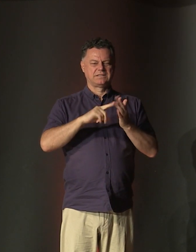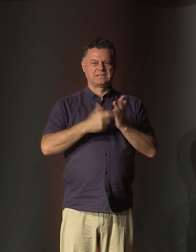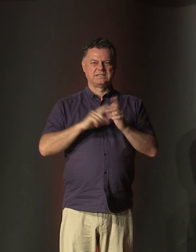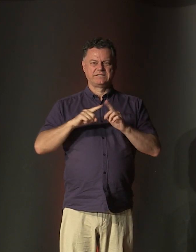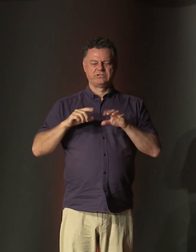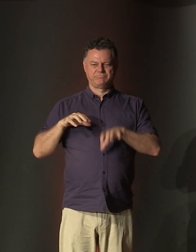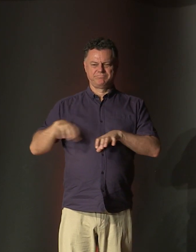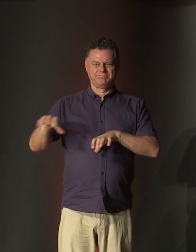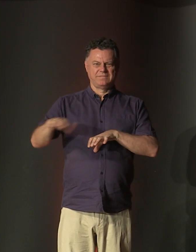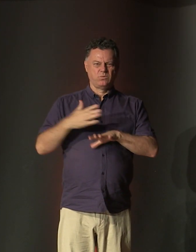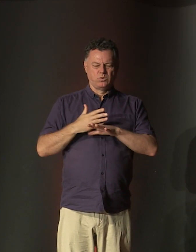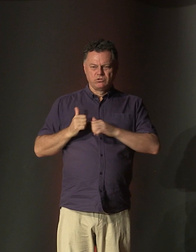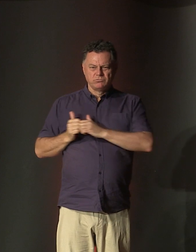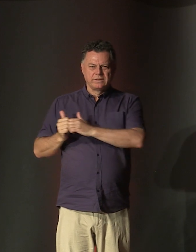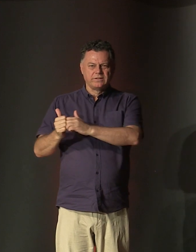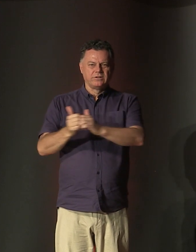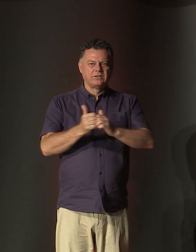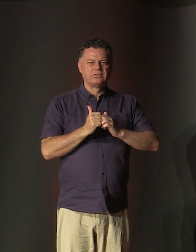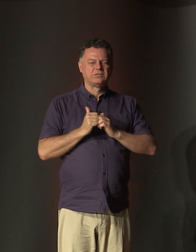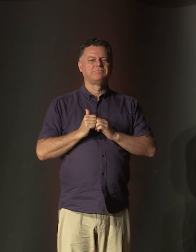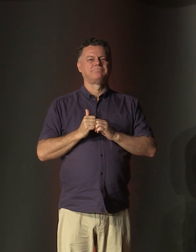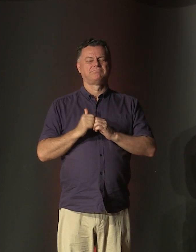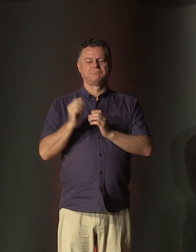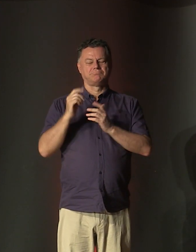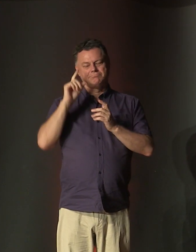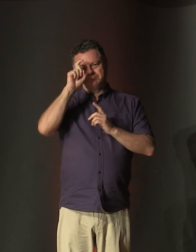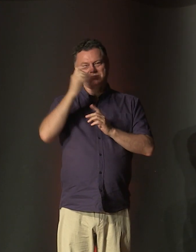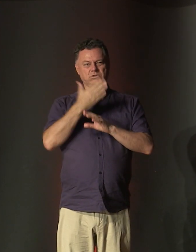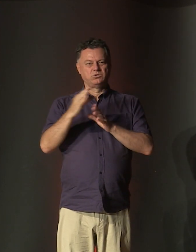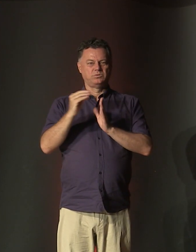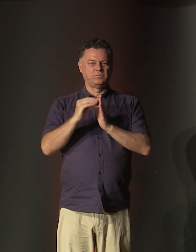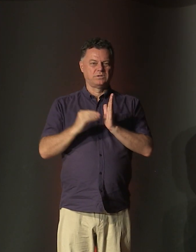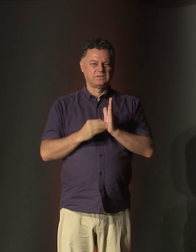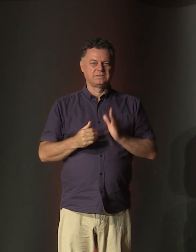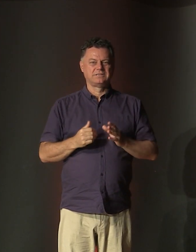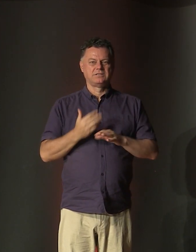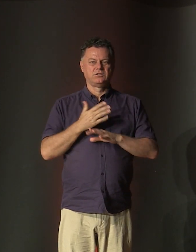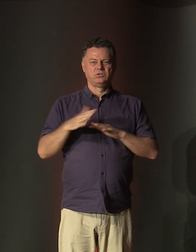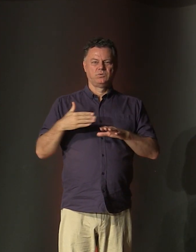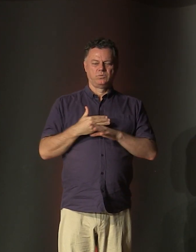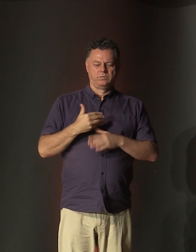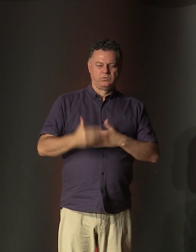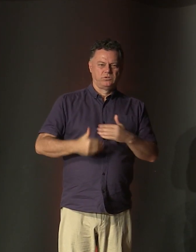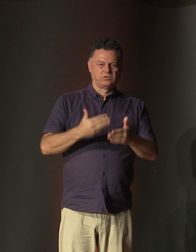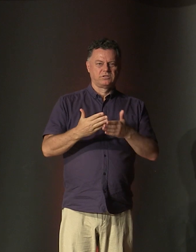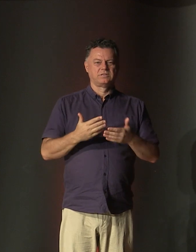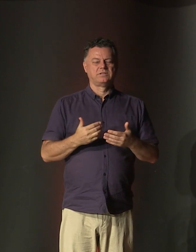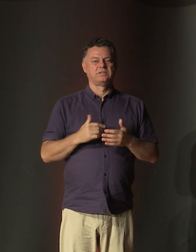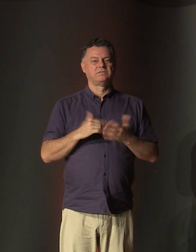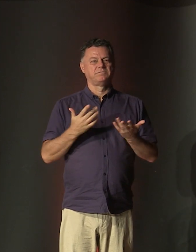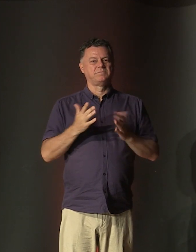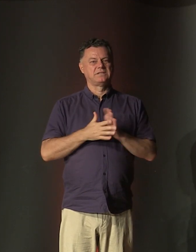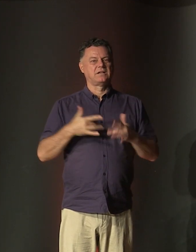work together to formulate policies and practices that frame the